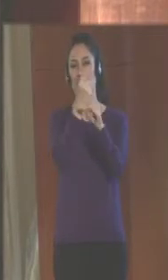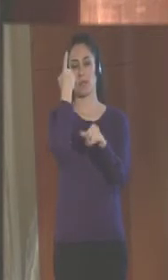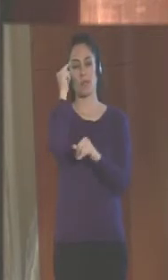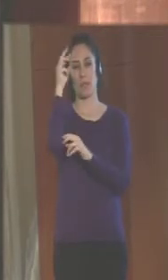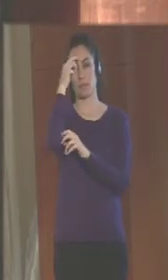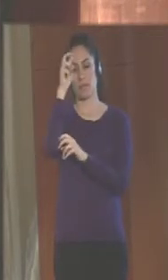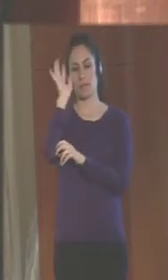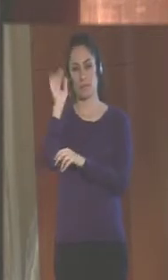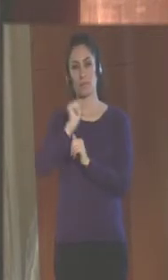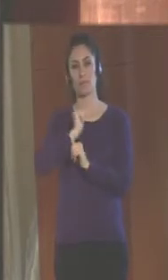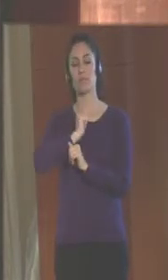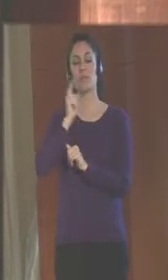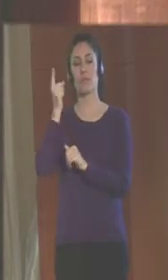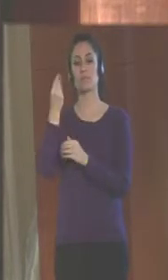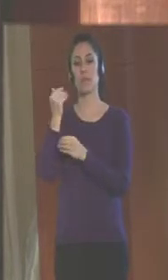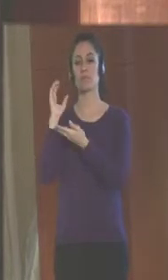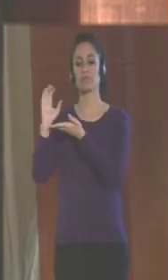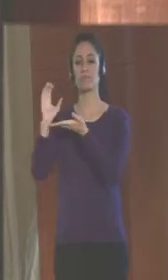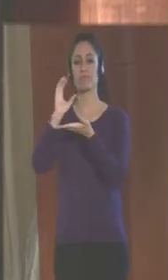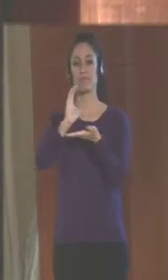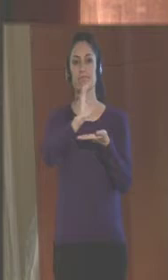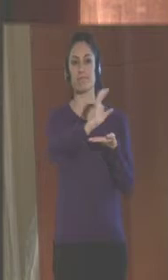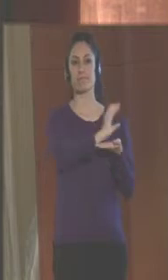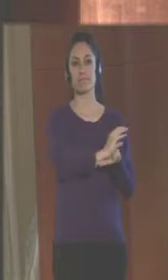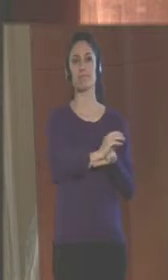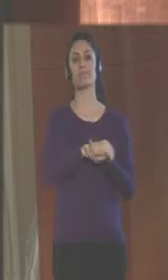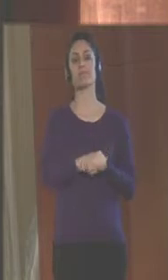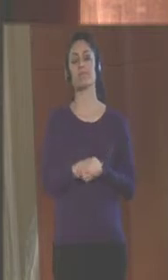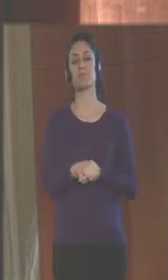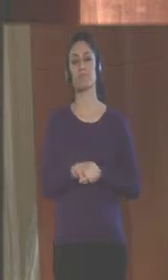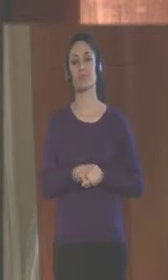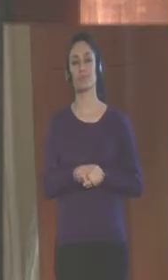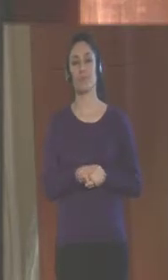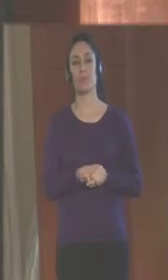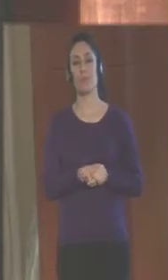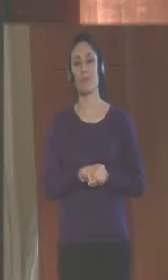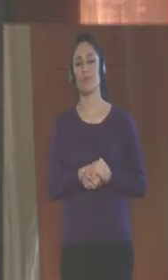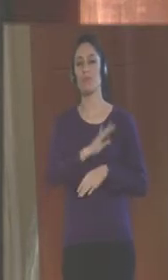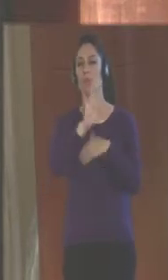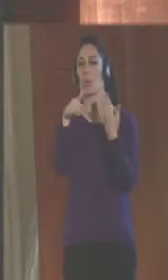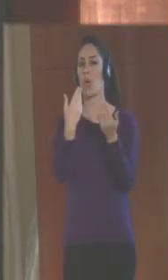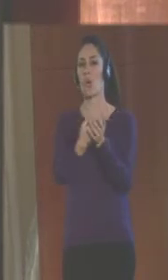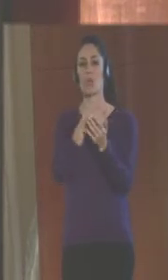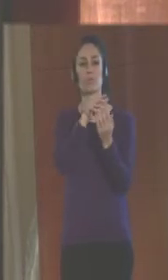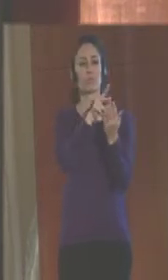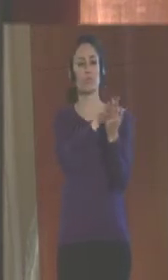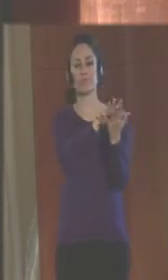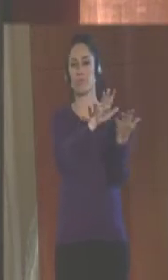to develop all kinds of projects, amongst which you have the realization of